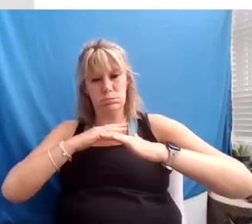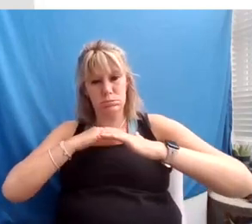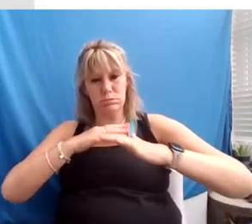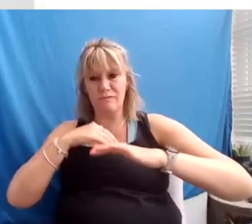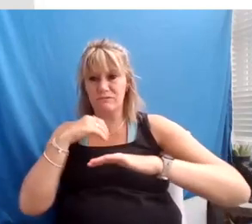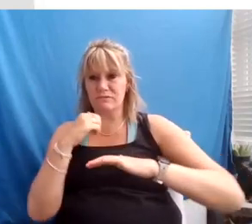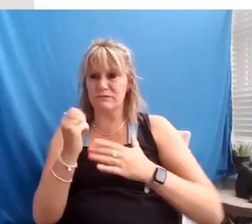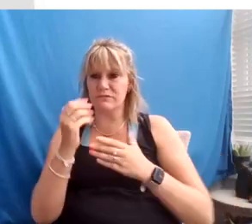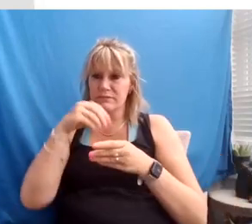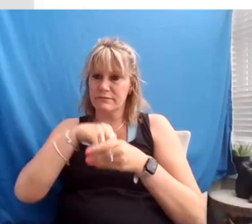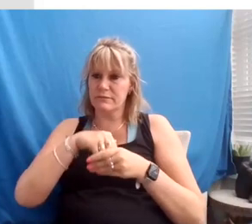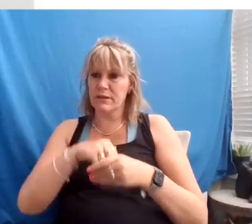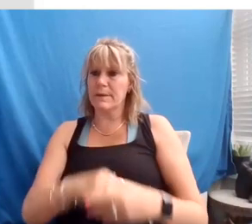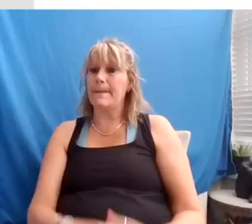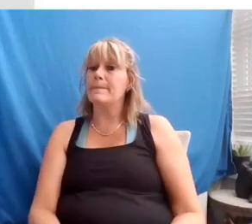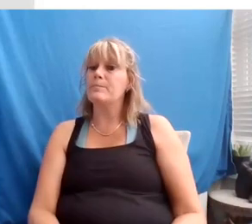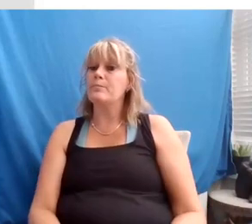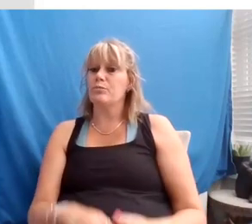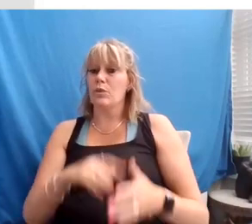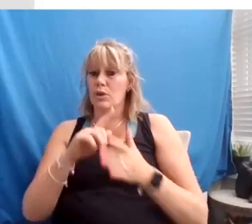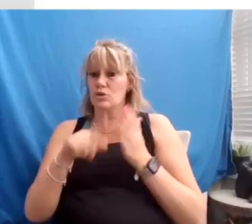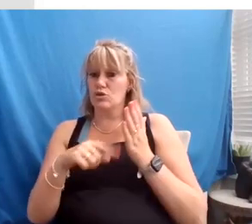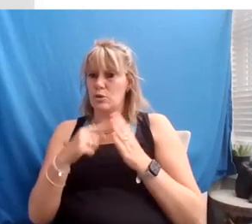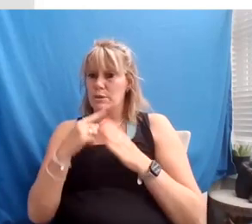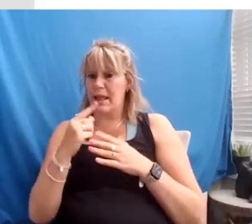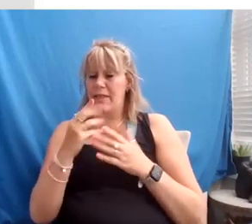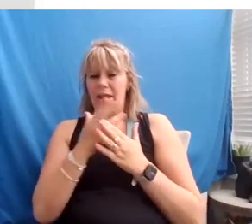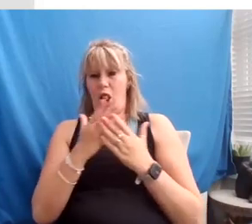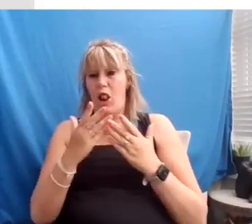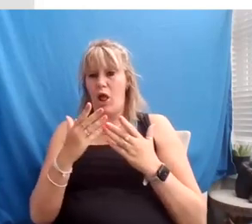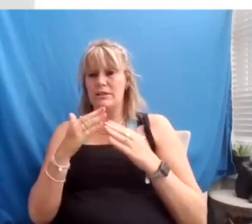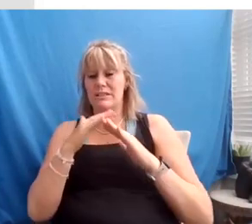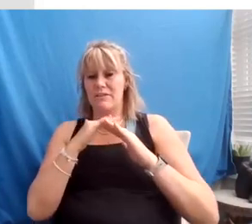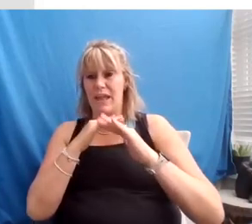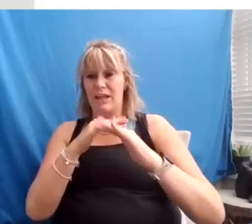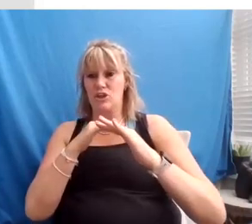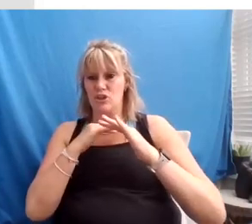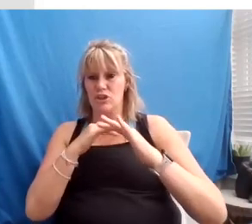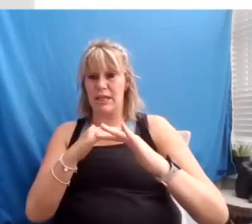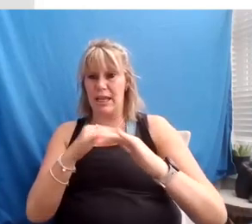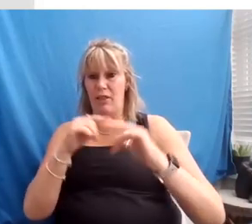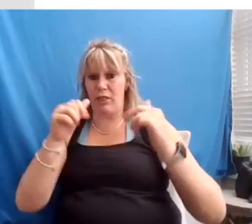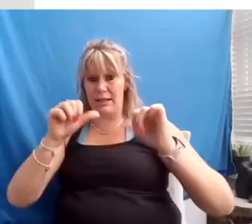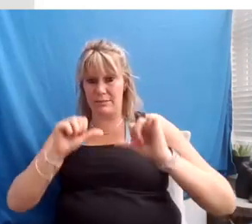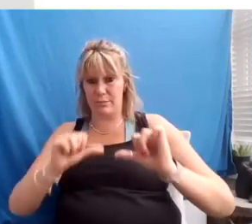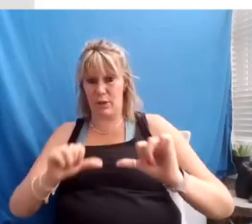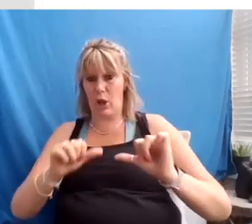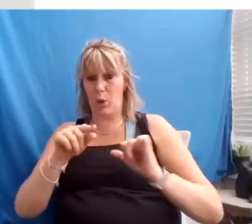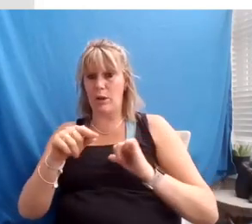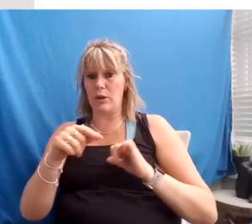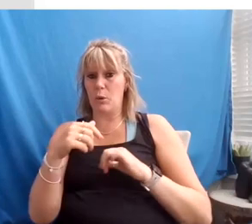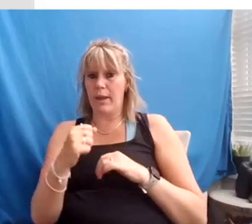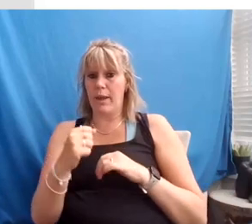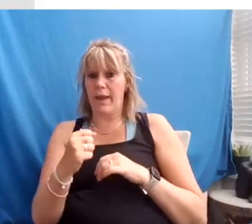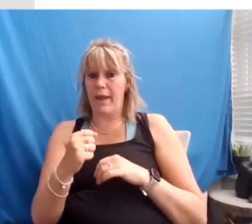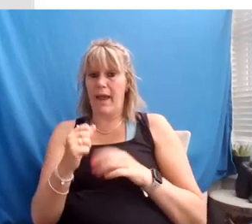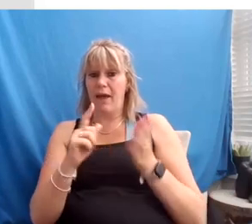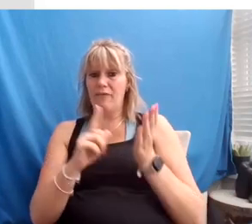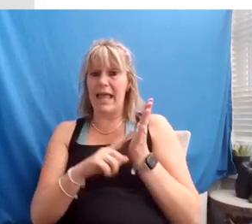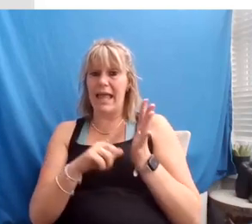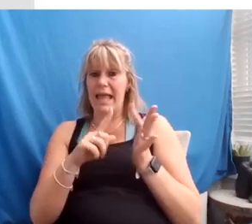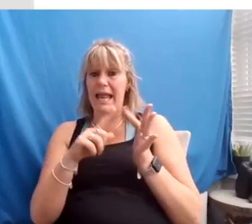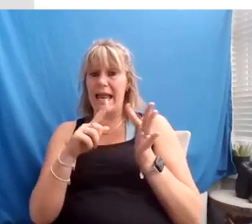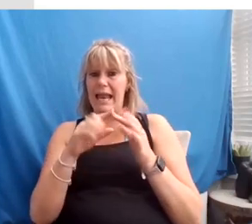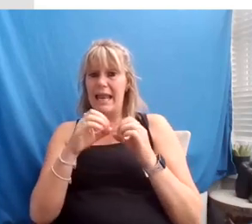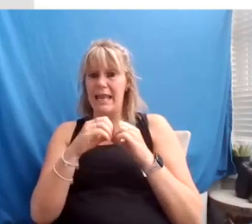Yeah, thanks. It has, and there's a lot of energy in the pieces that are coming up. So We've got Lee Brooker